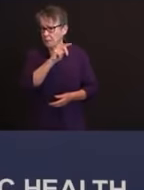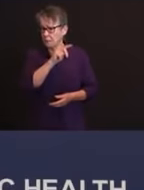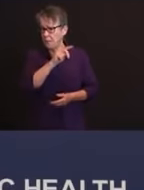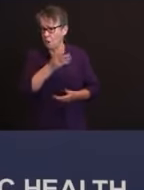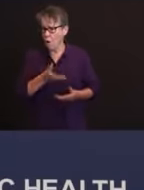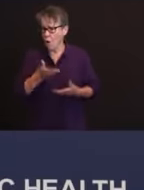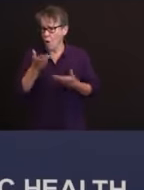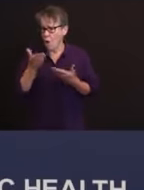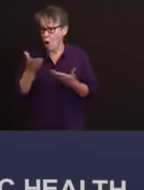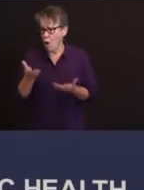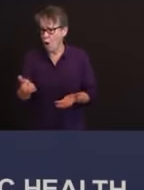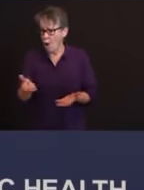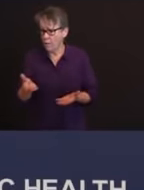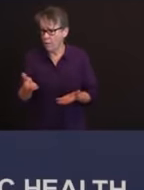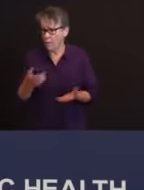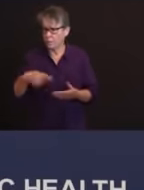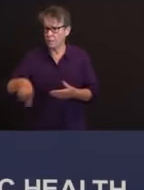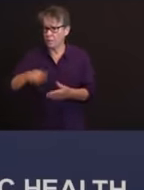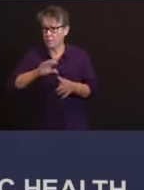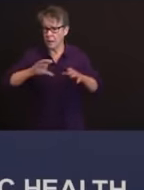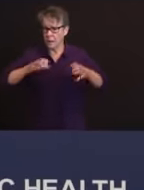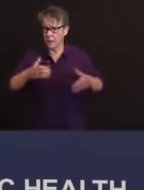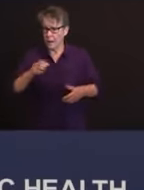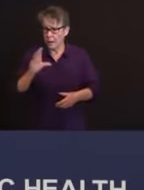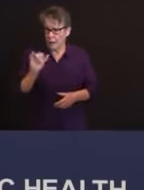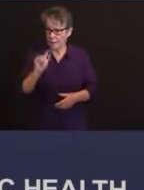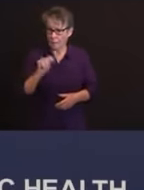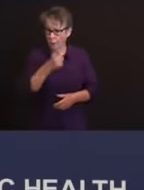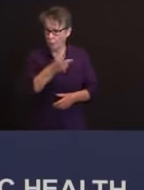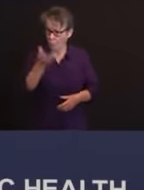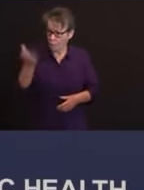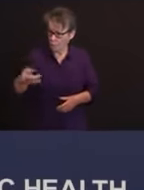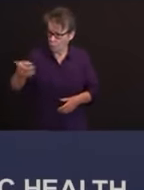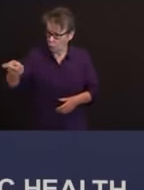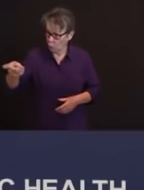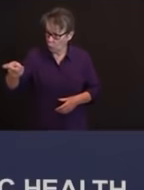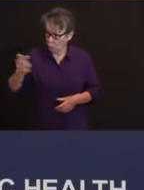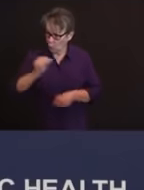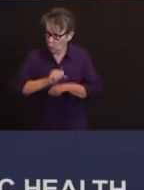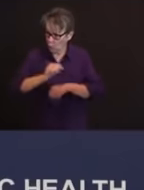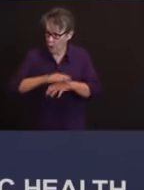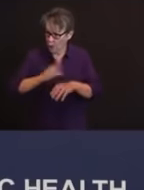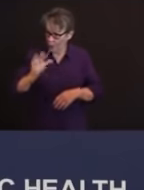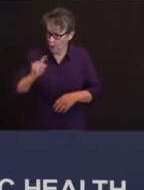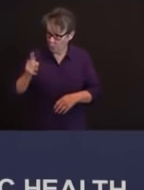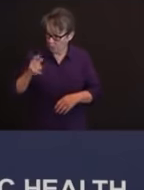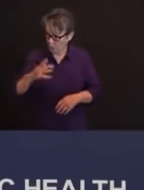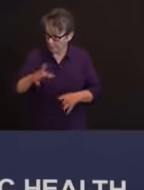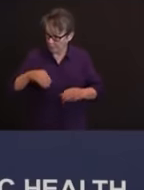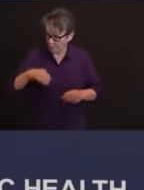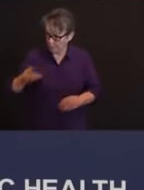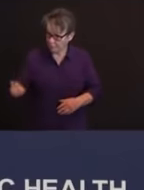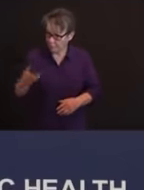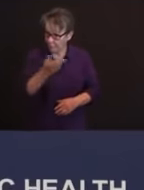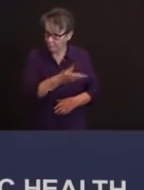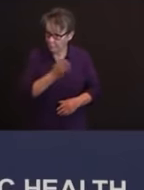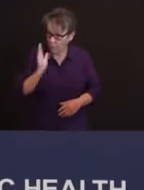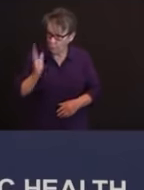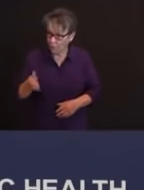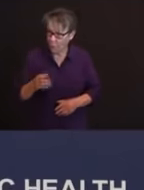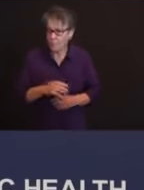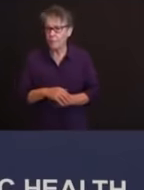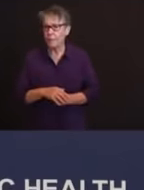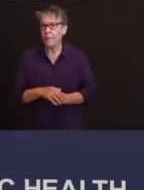for the governor, there was a hearing, I think it's still going on, in the Senate Judiciary Committee on the weed legalization bill. And some of your